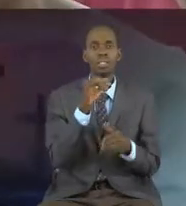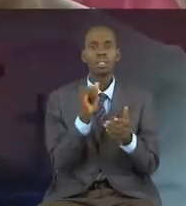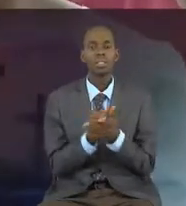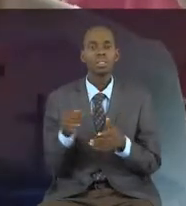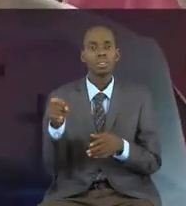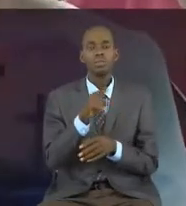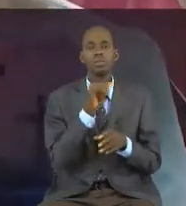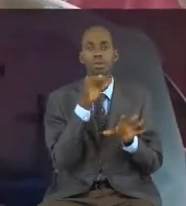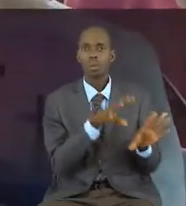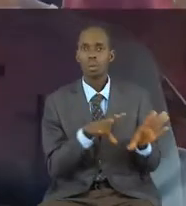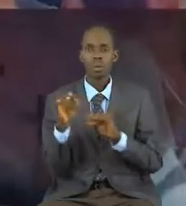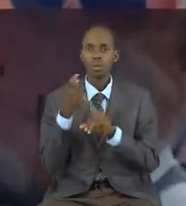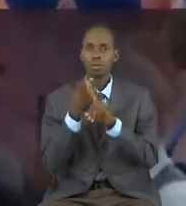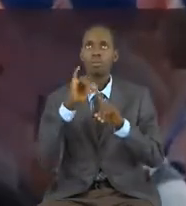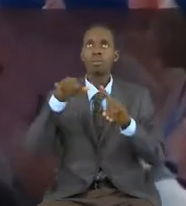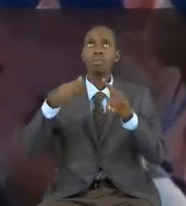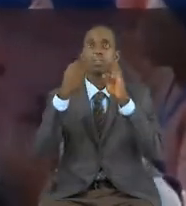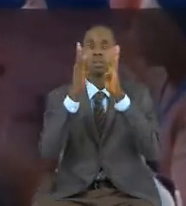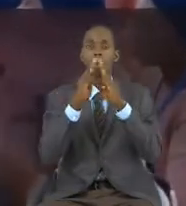from Jerusalem,